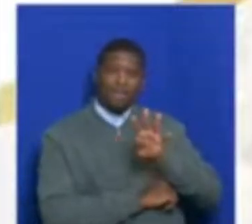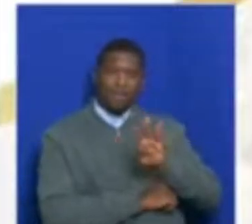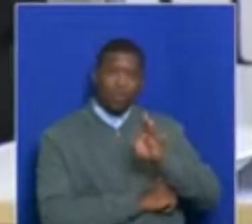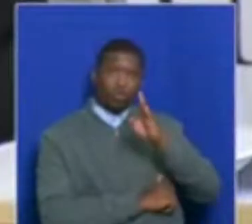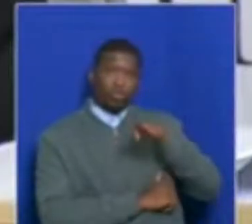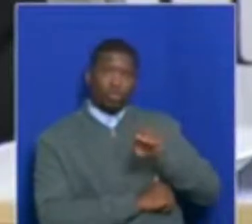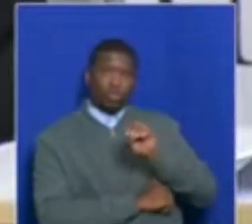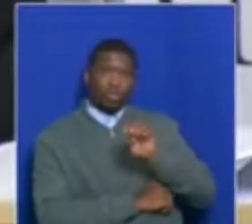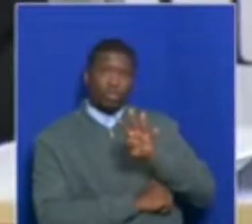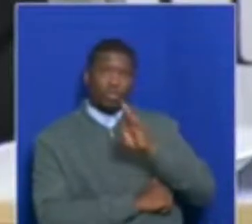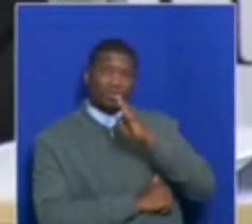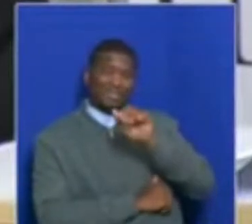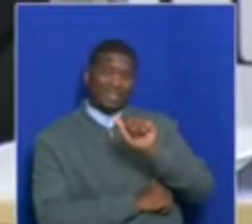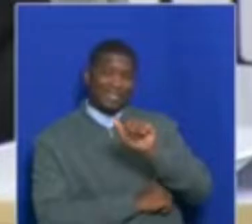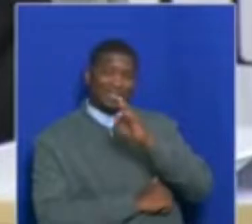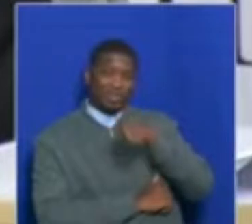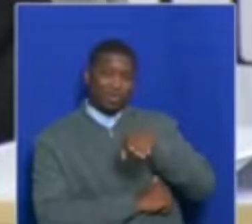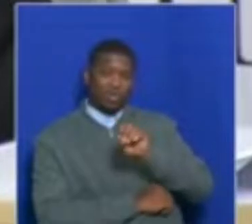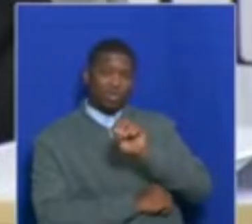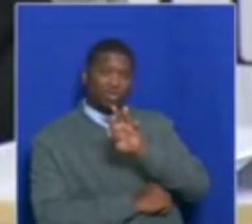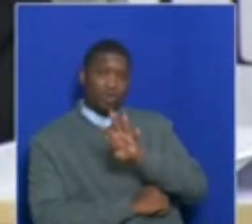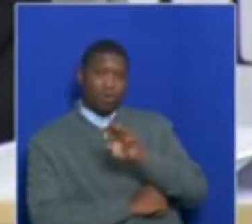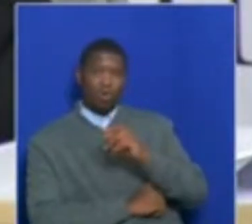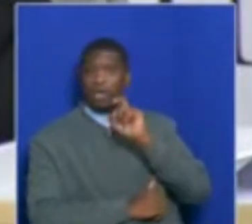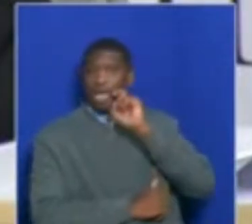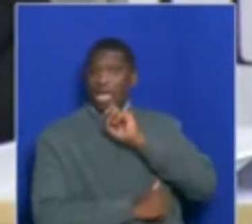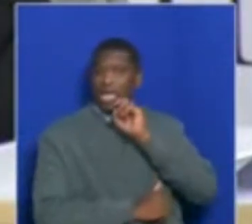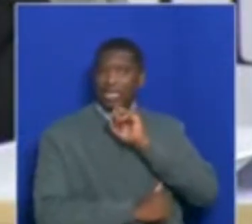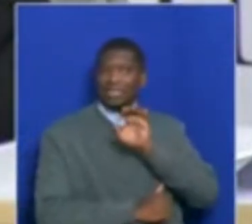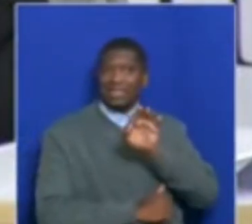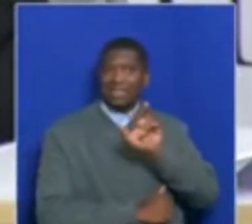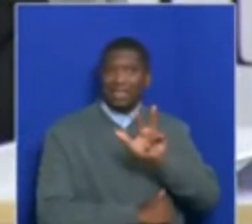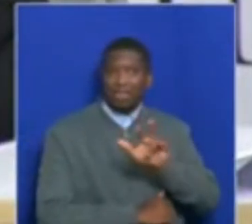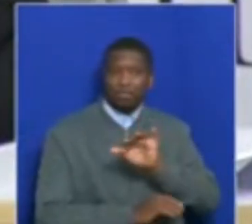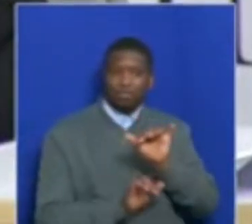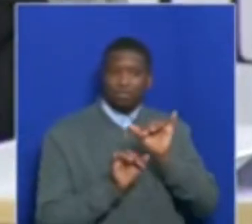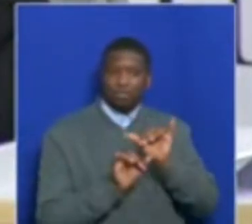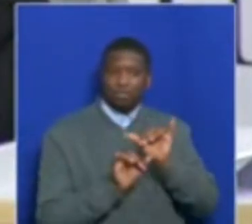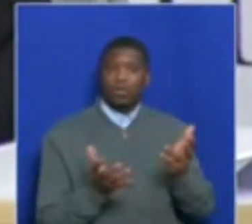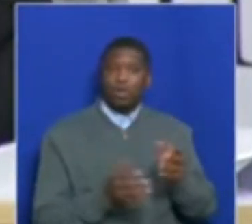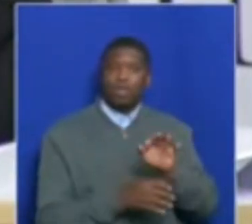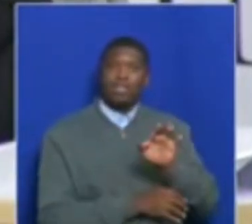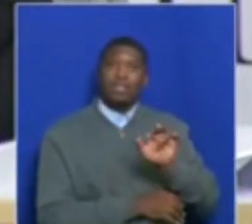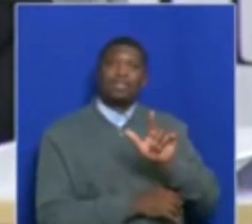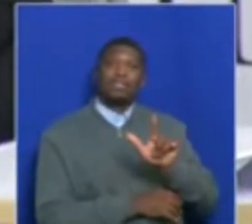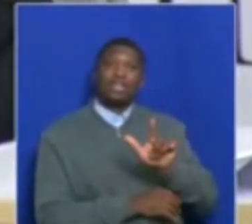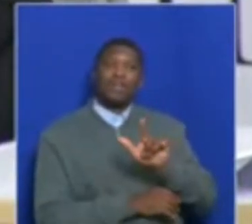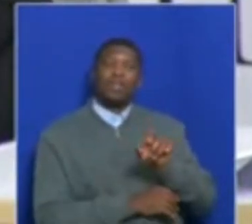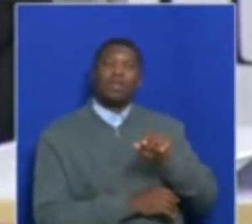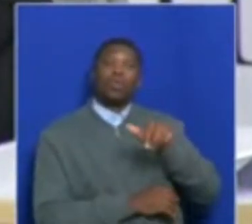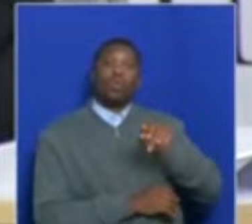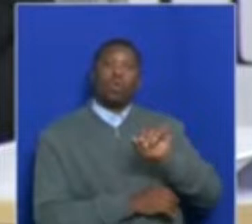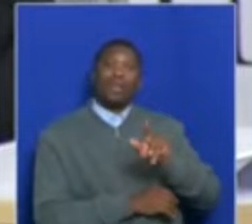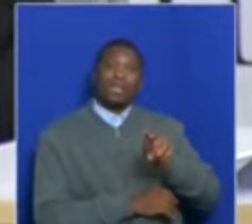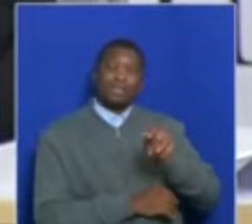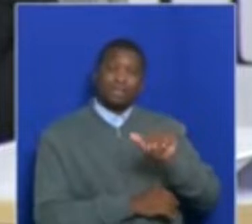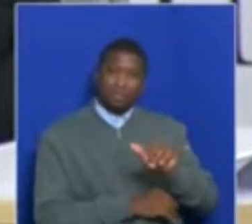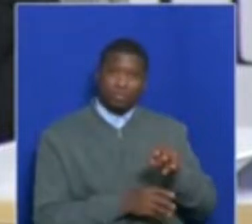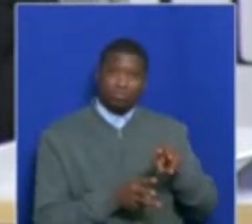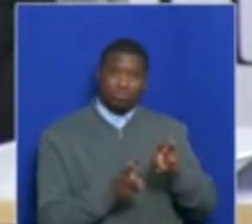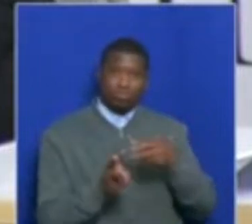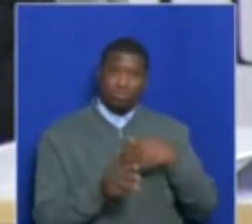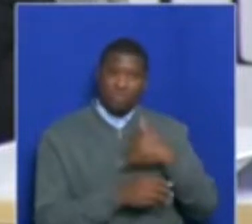1984/06/02, age 38 years, residing at 37 Quality Street, Wentworth. I do not have a cell phone and